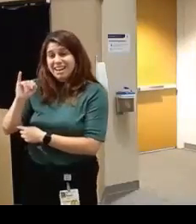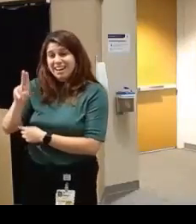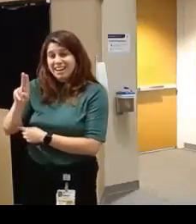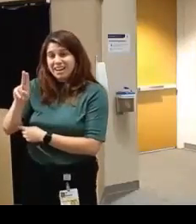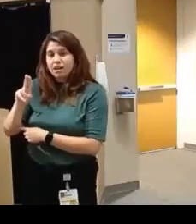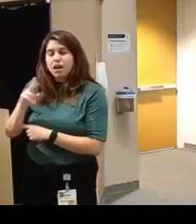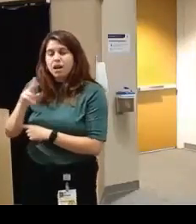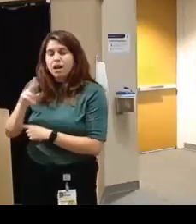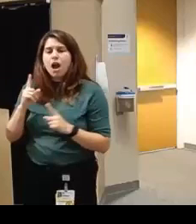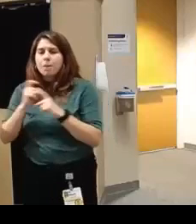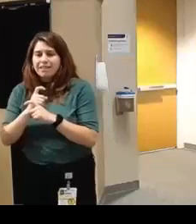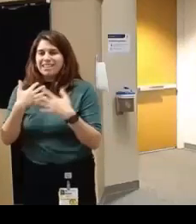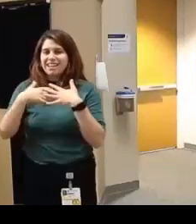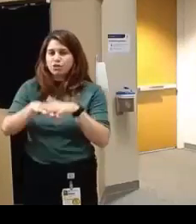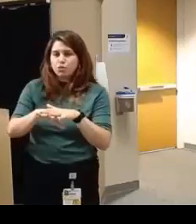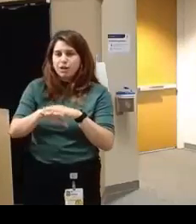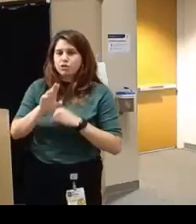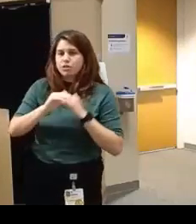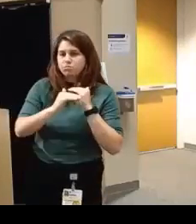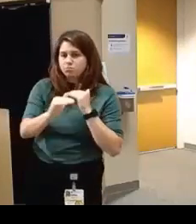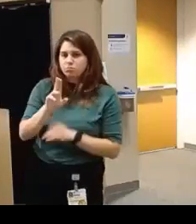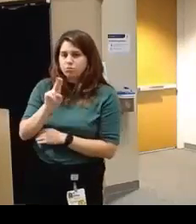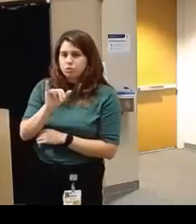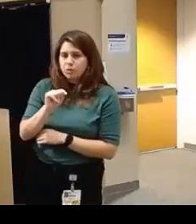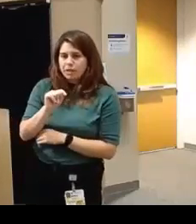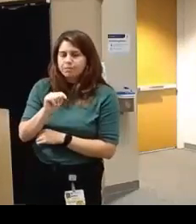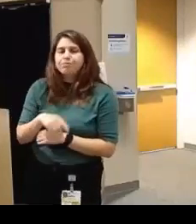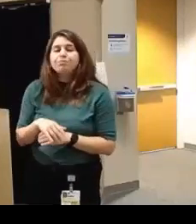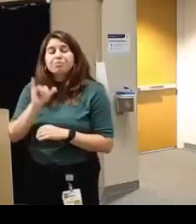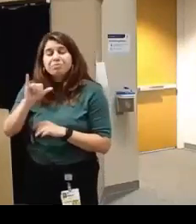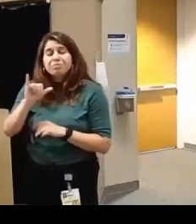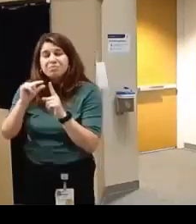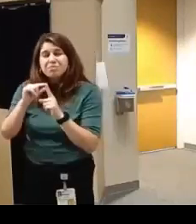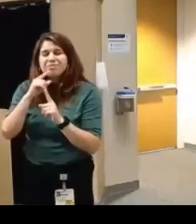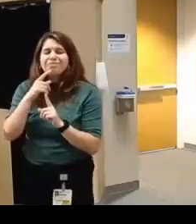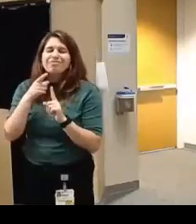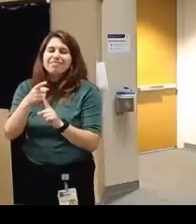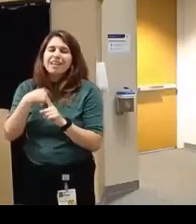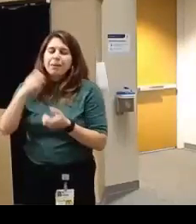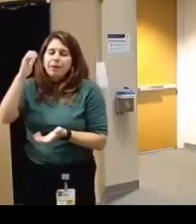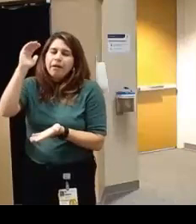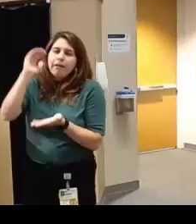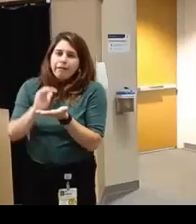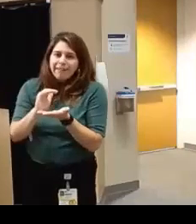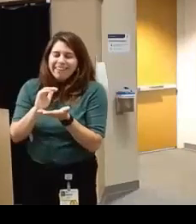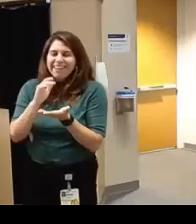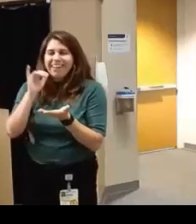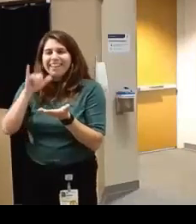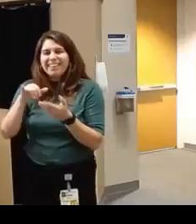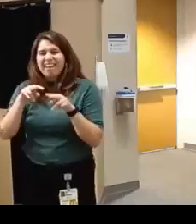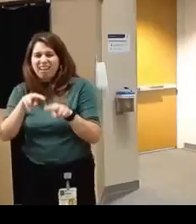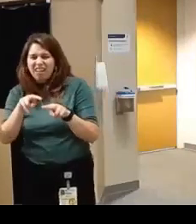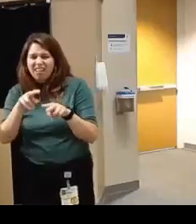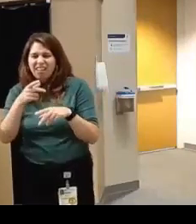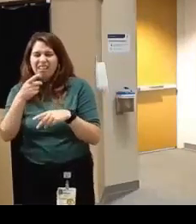for Complexity Integration Unit. Basically a term that was used to reduce the stigma of creating these units for people who don't like the